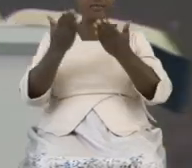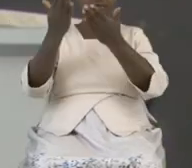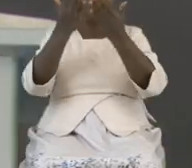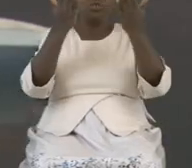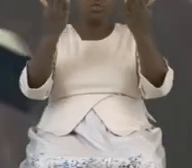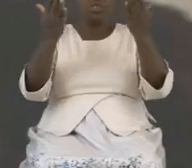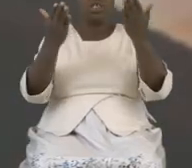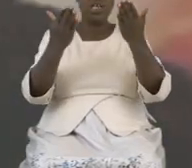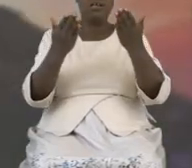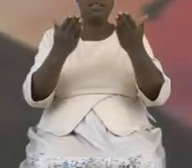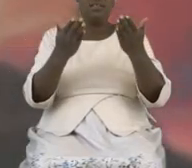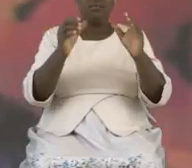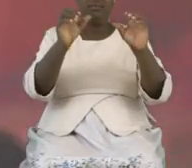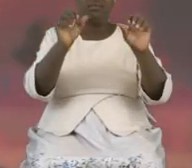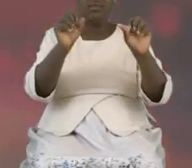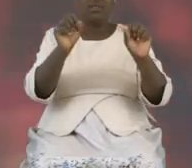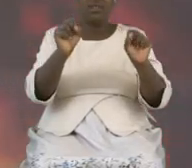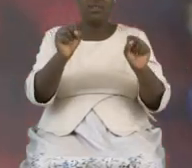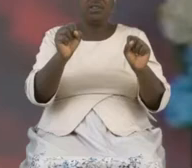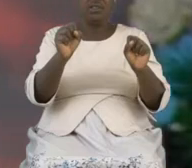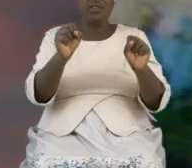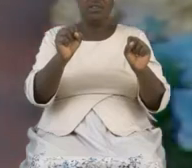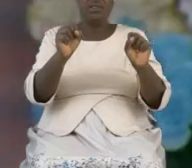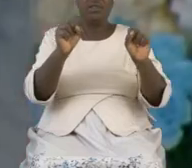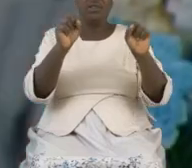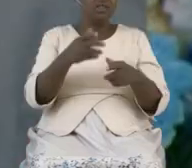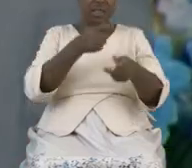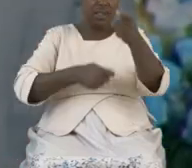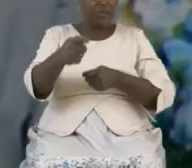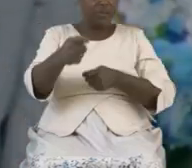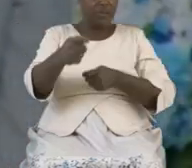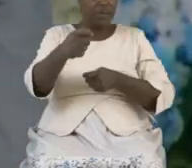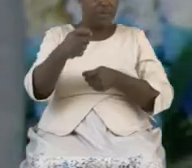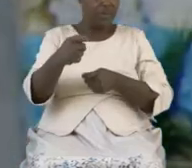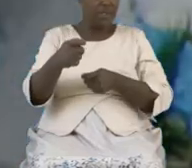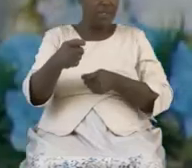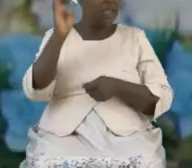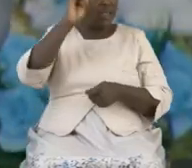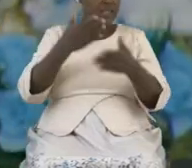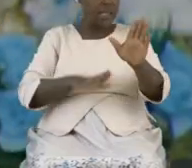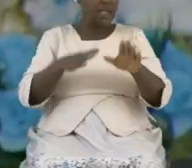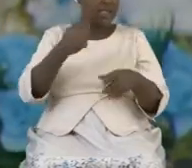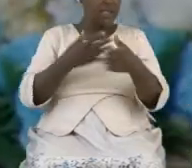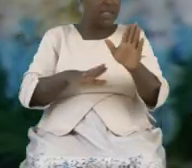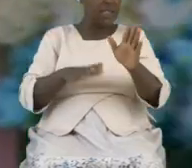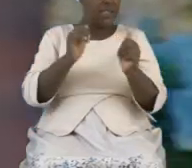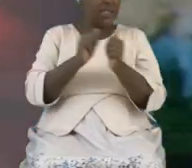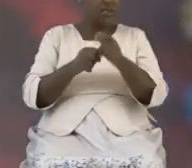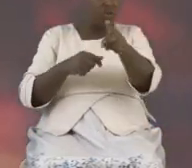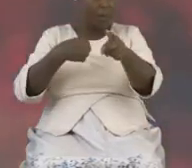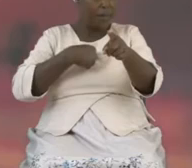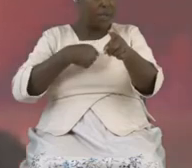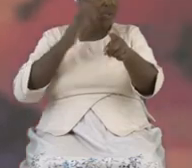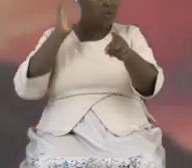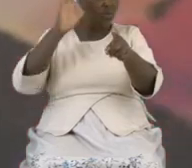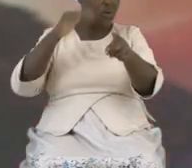our substitute. He died the death we should have died. He bore the punishment